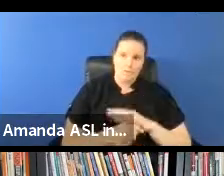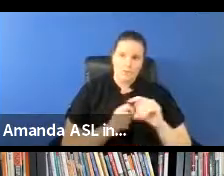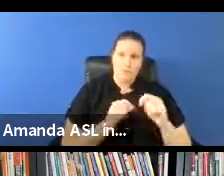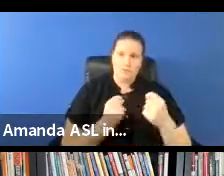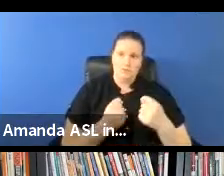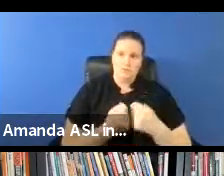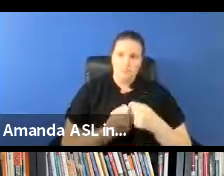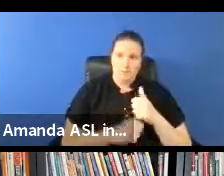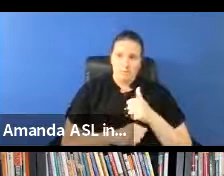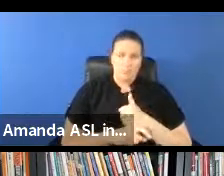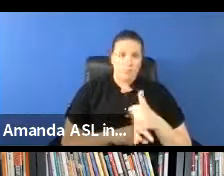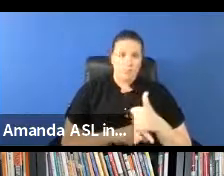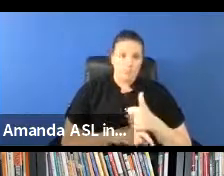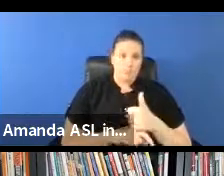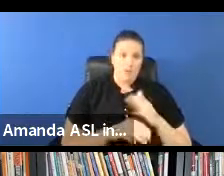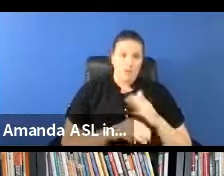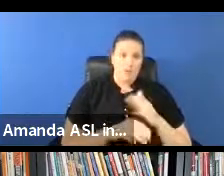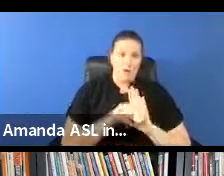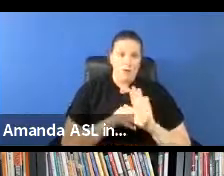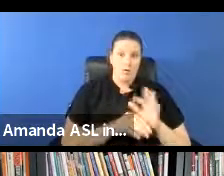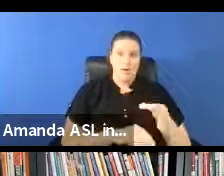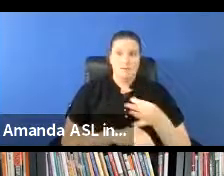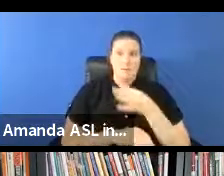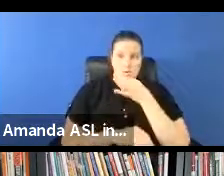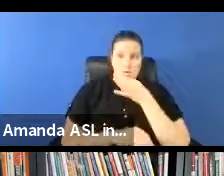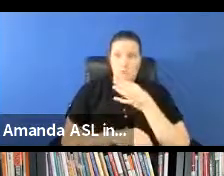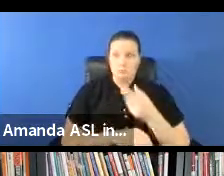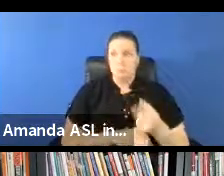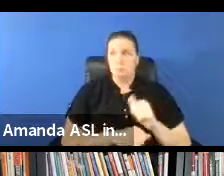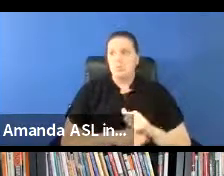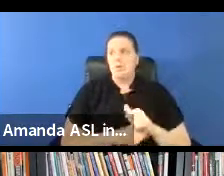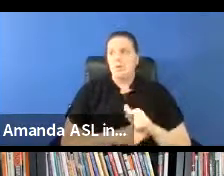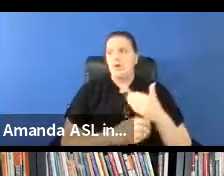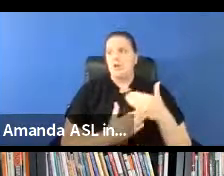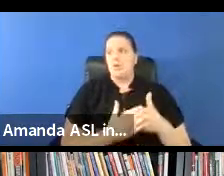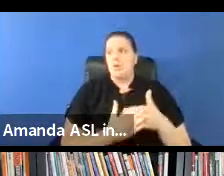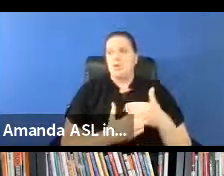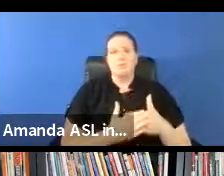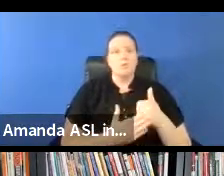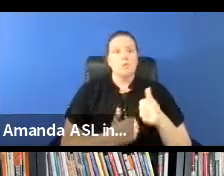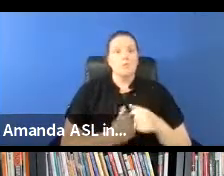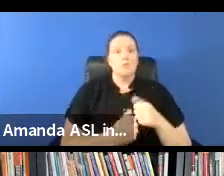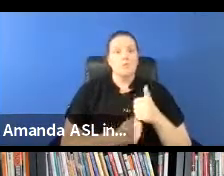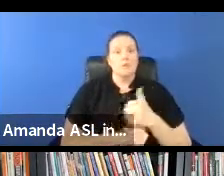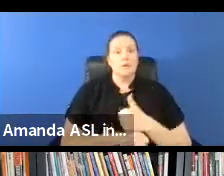of transportation modeling experts who are they're working closely with our transportation